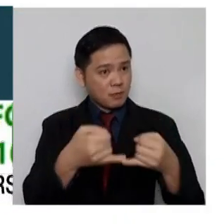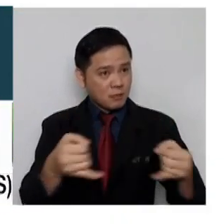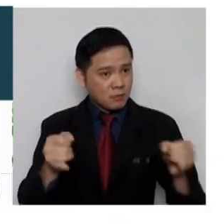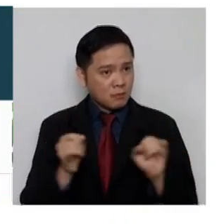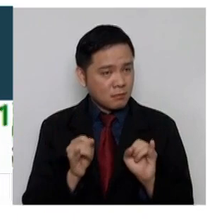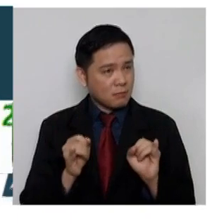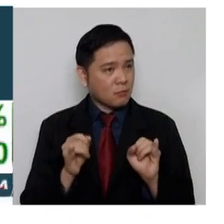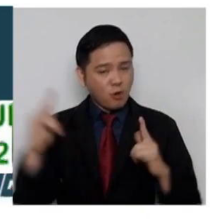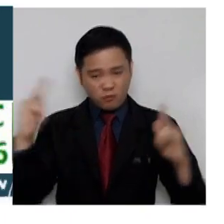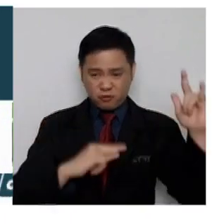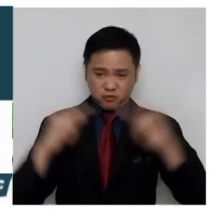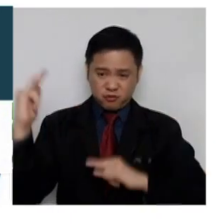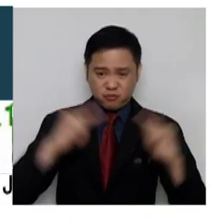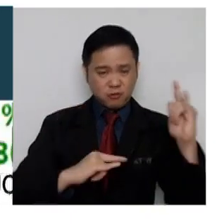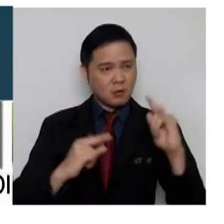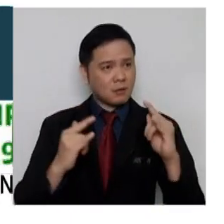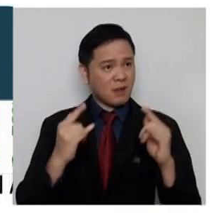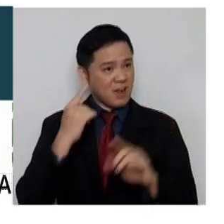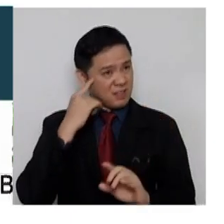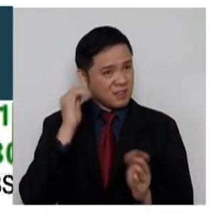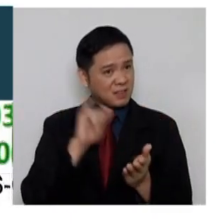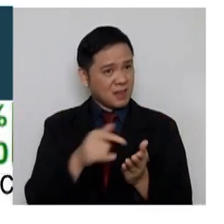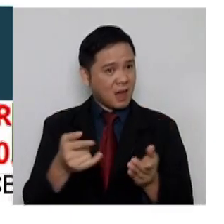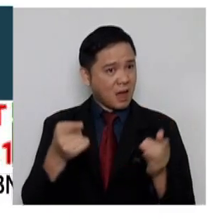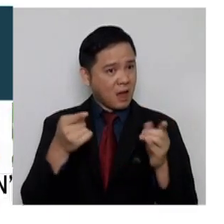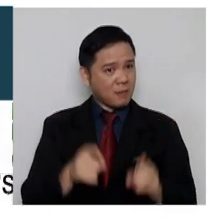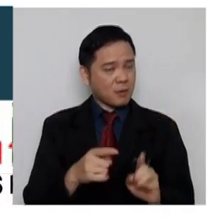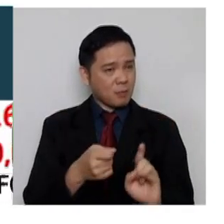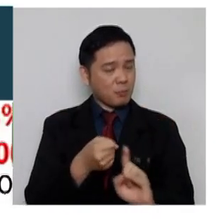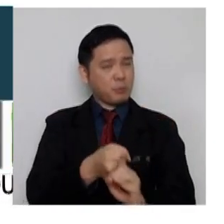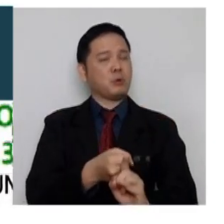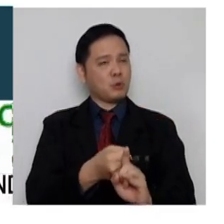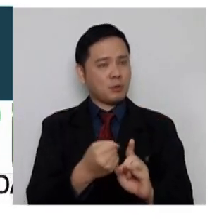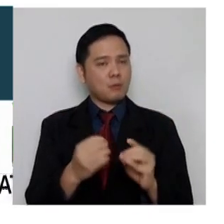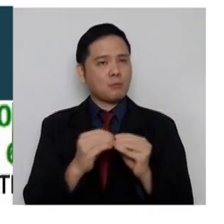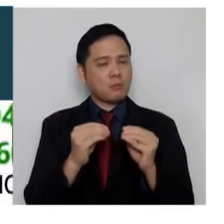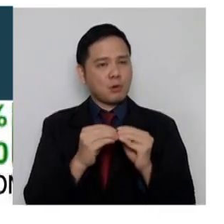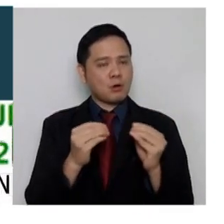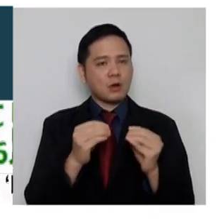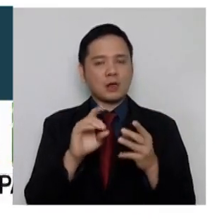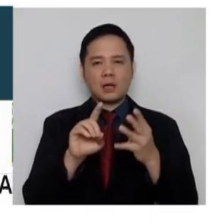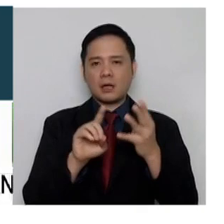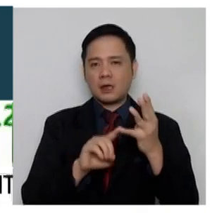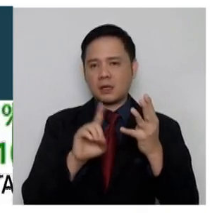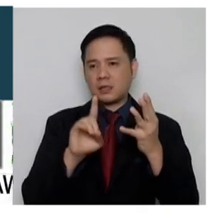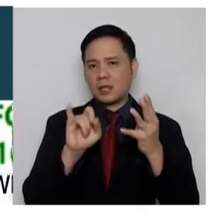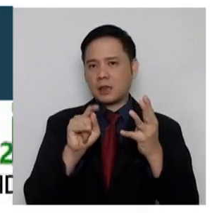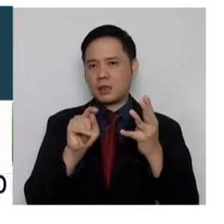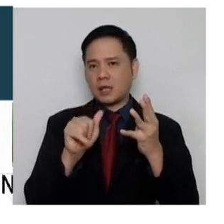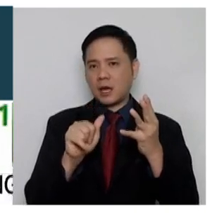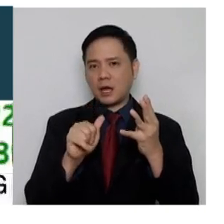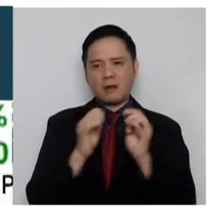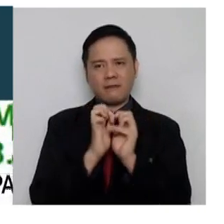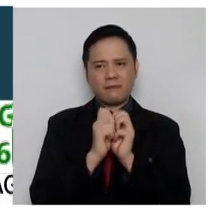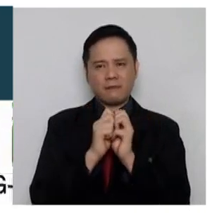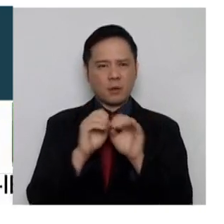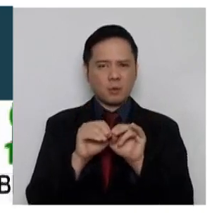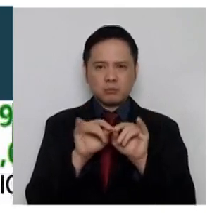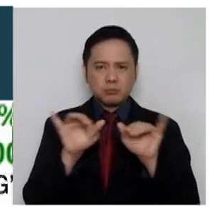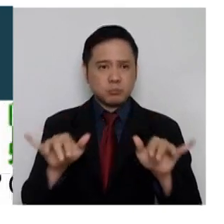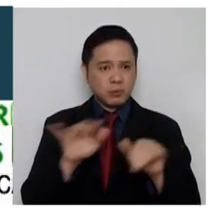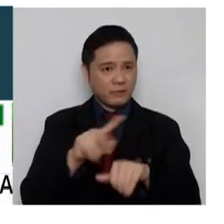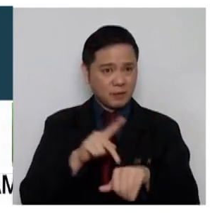Because that may just be the vessel, the vehicle for the Delta variant to really find its way to our shores,